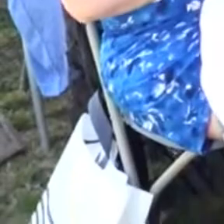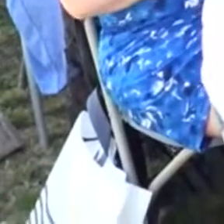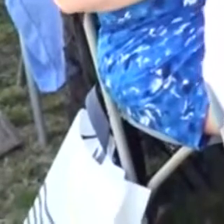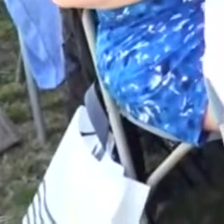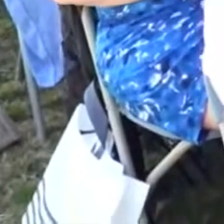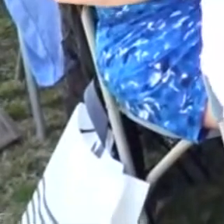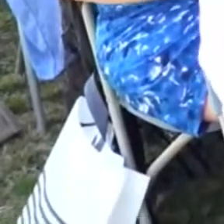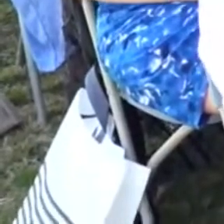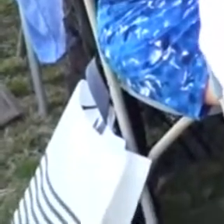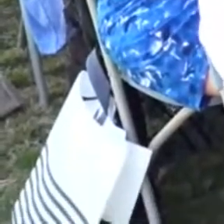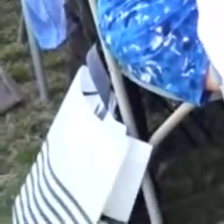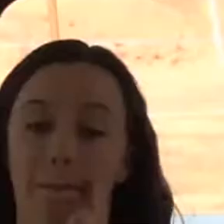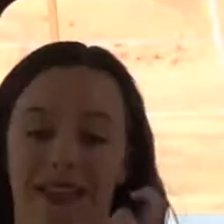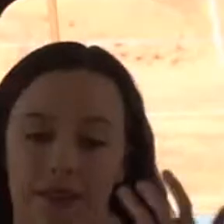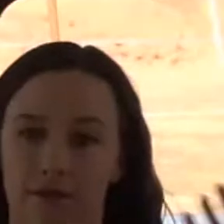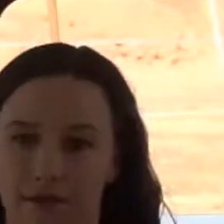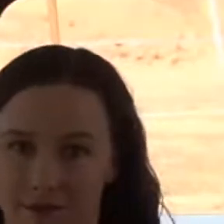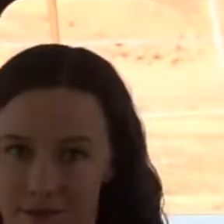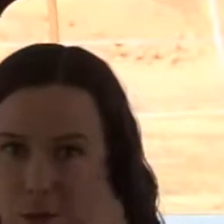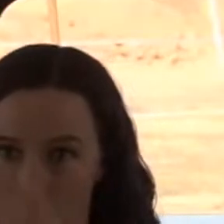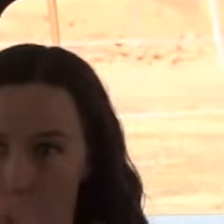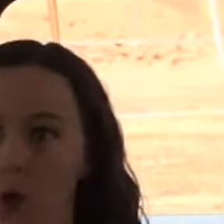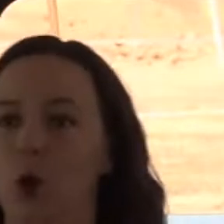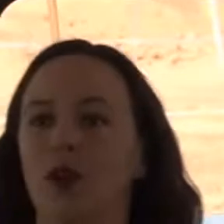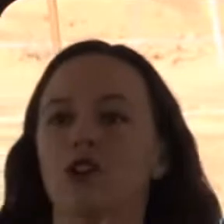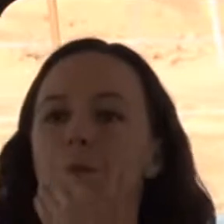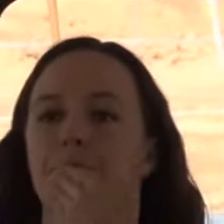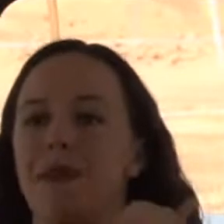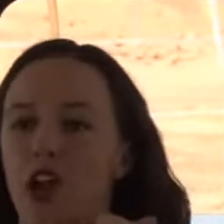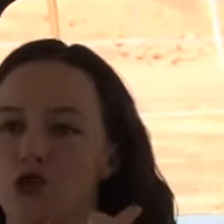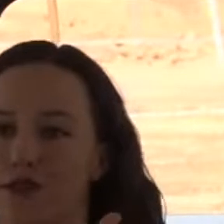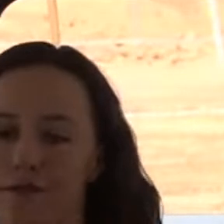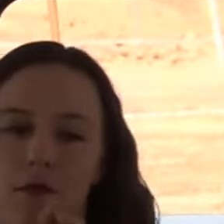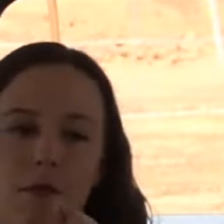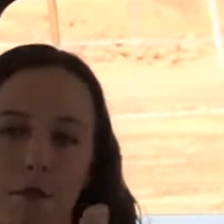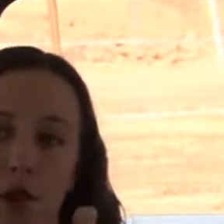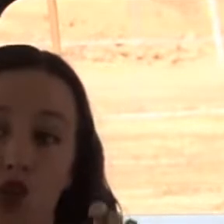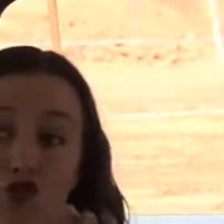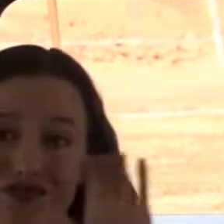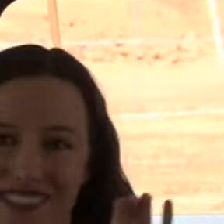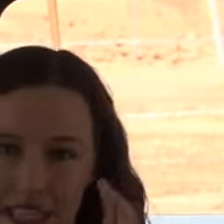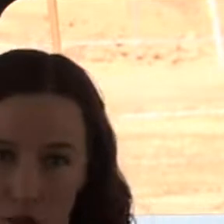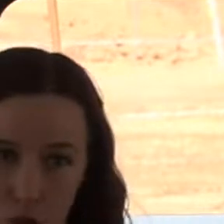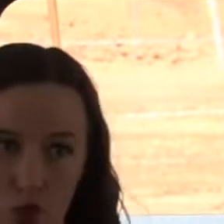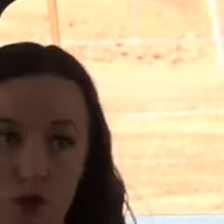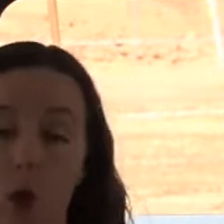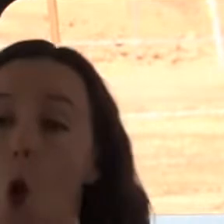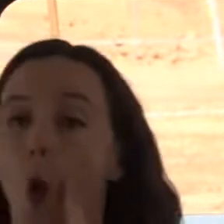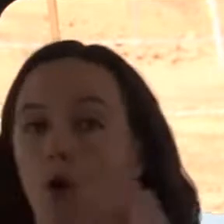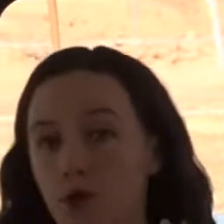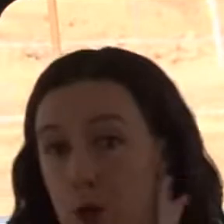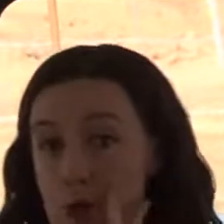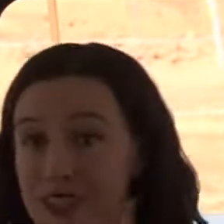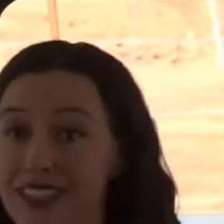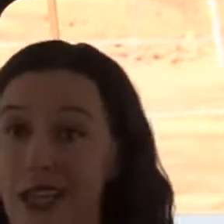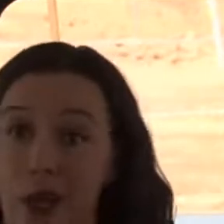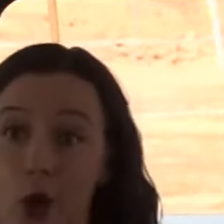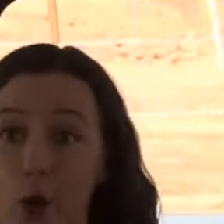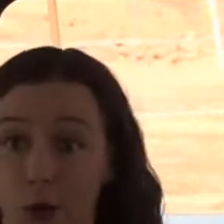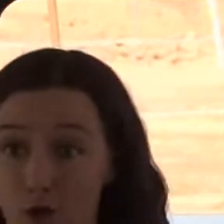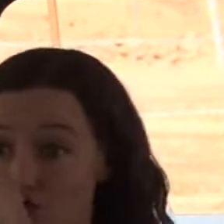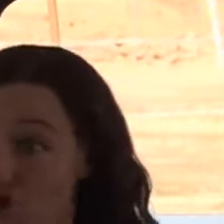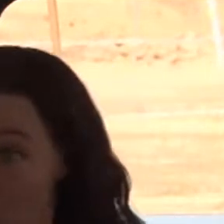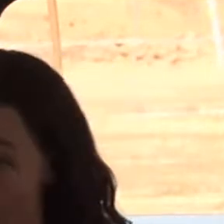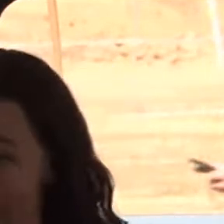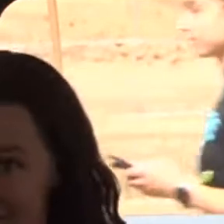It truly is because of this community. We are better together. Measure C proves it. I hope you see that we are delivering on our